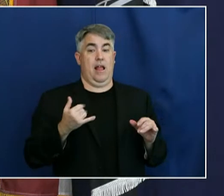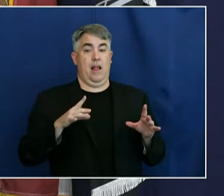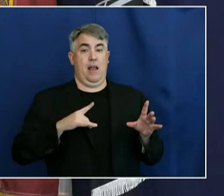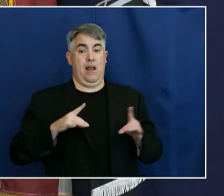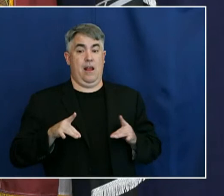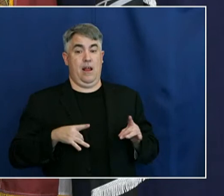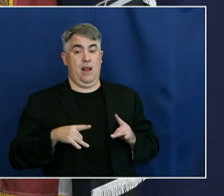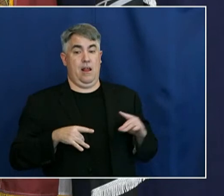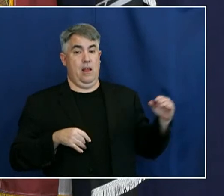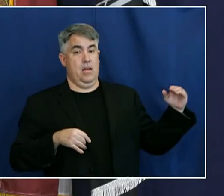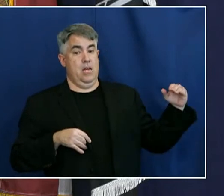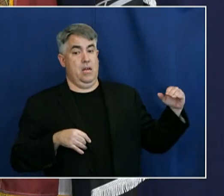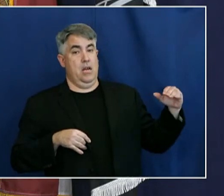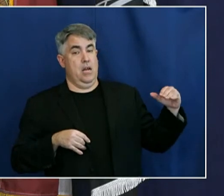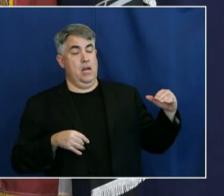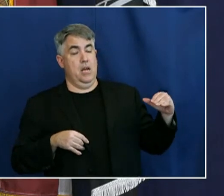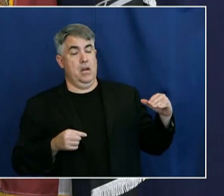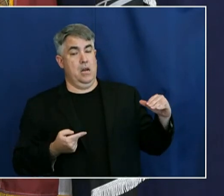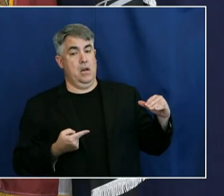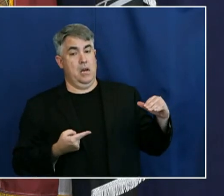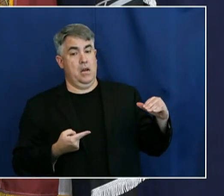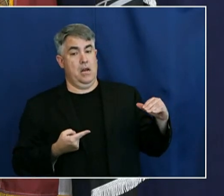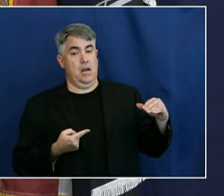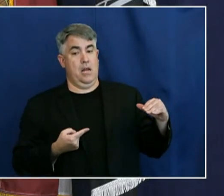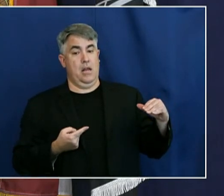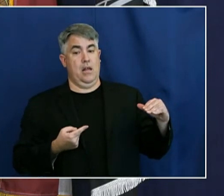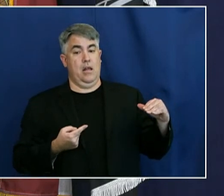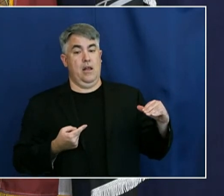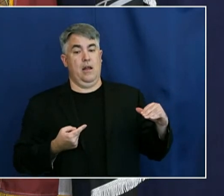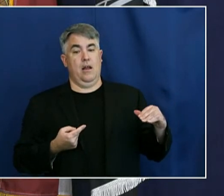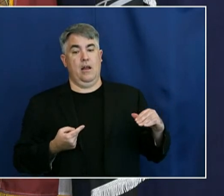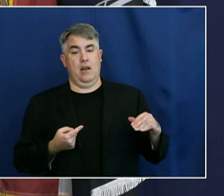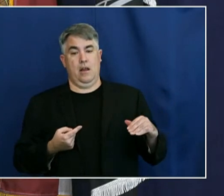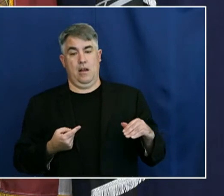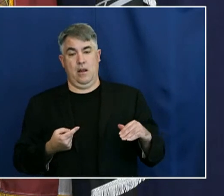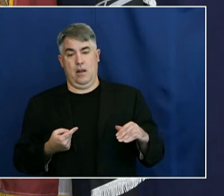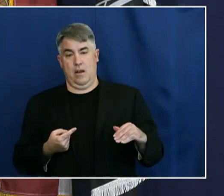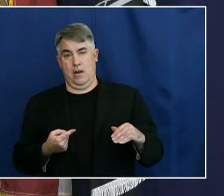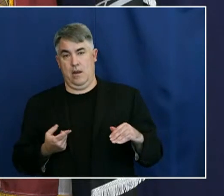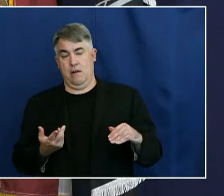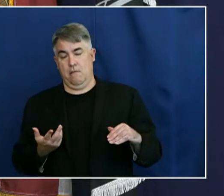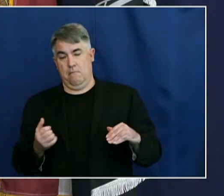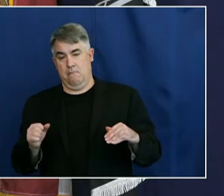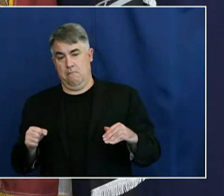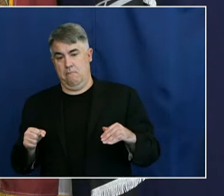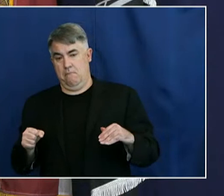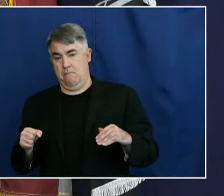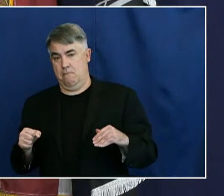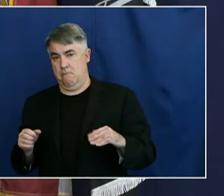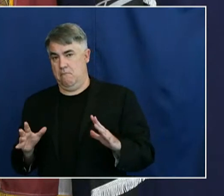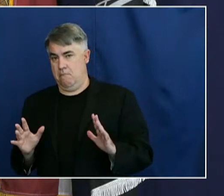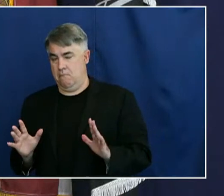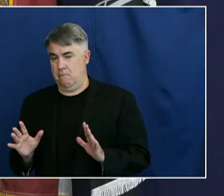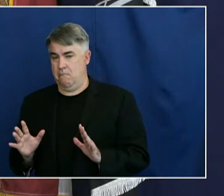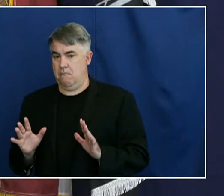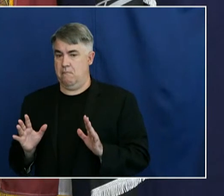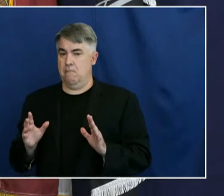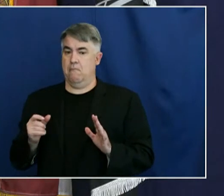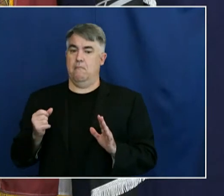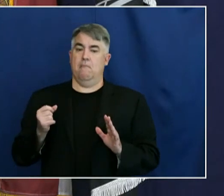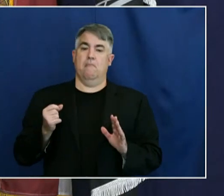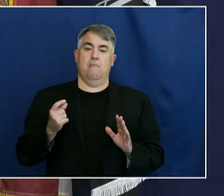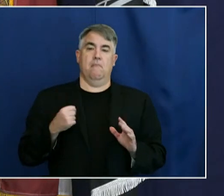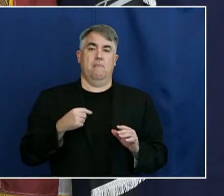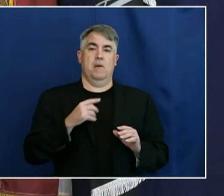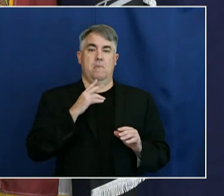days. We would love to see that gradually downslope to allow us to progress to the orange and